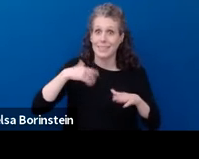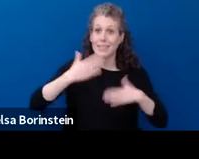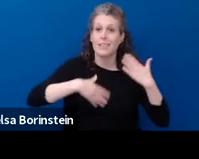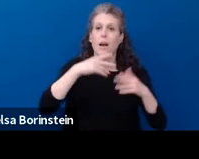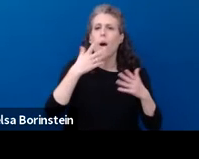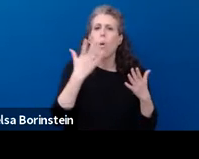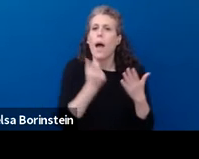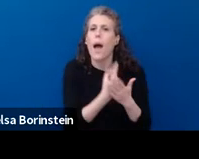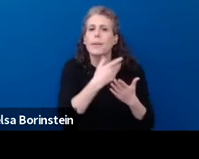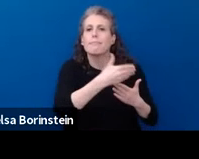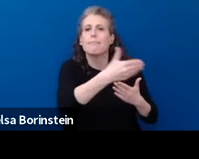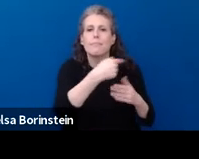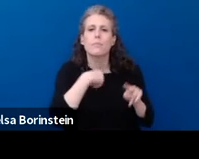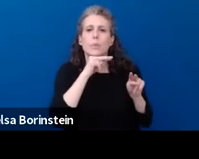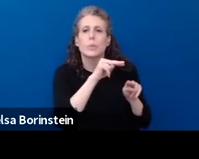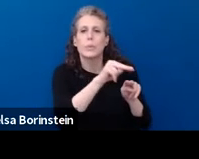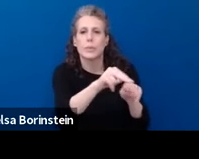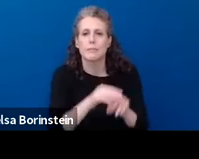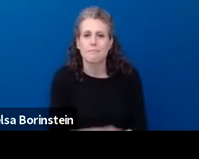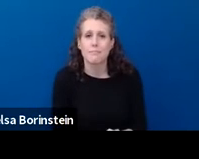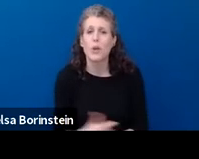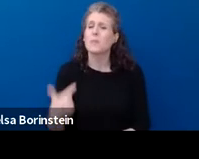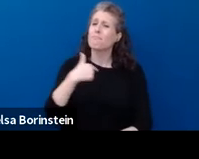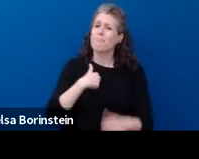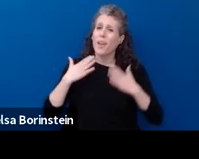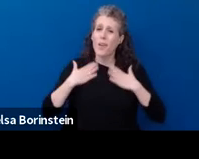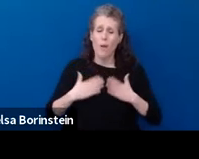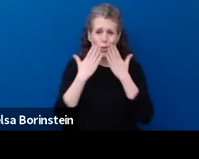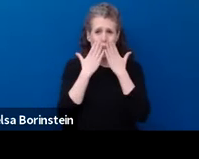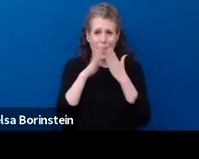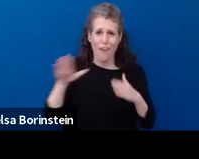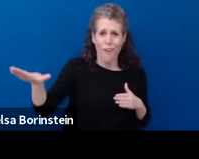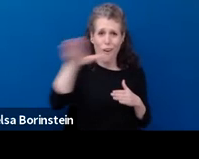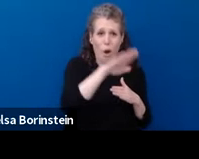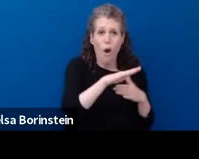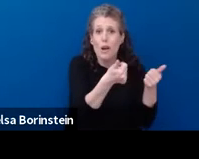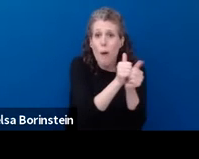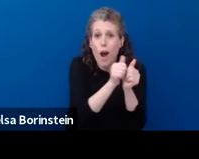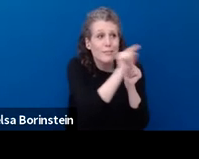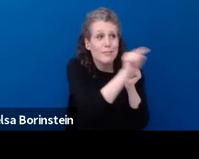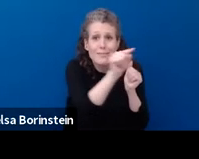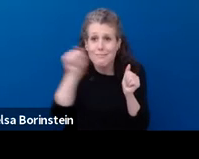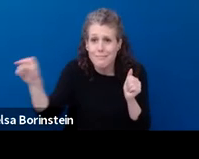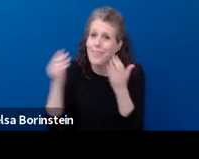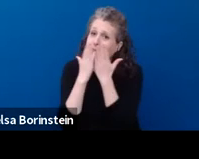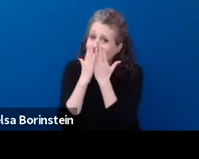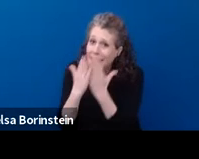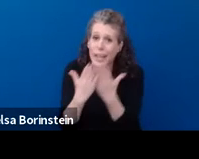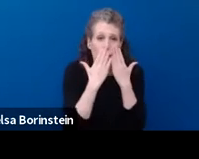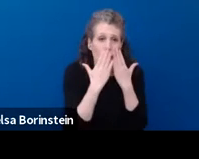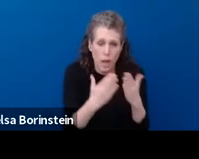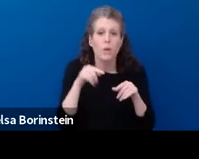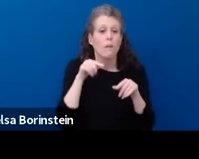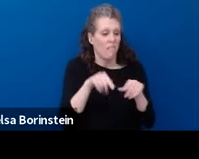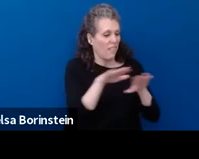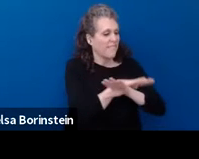So I just wanted to say thank you to everyone, especially our partners, of course. We will send out a short summary